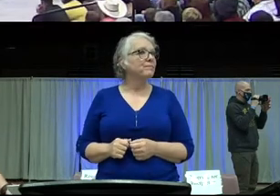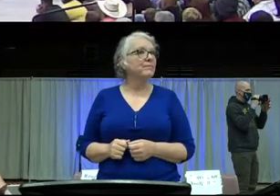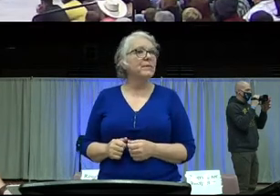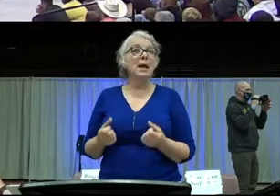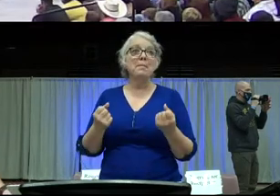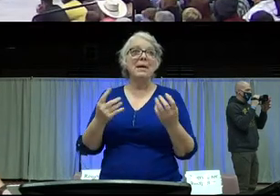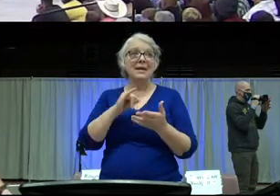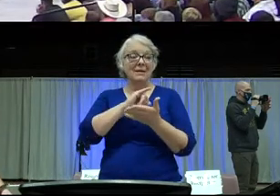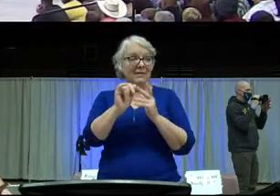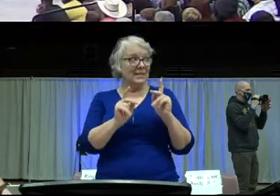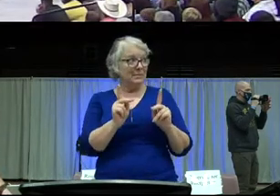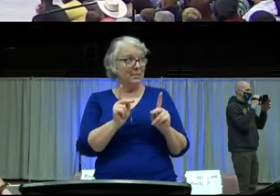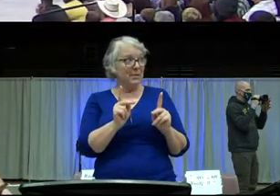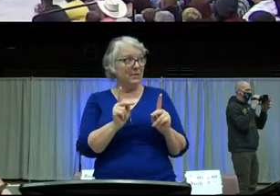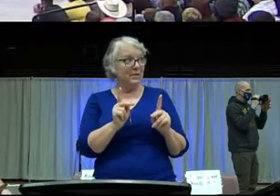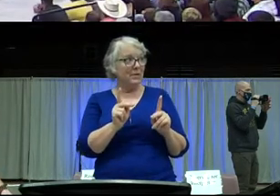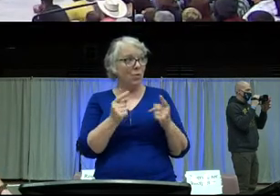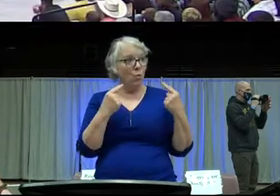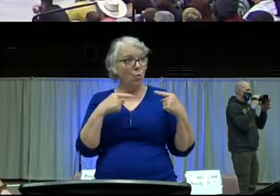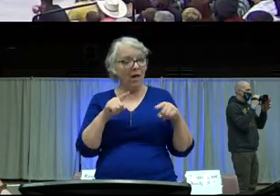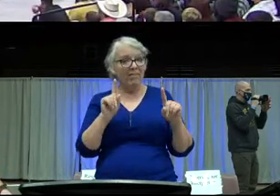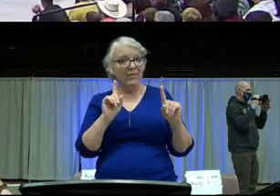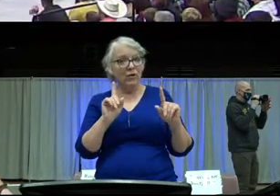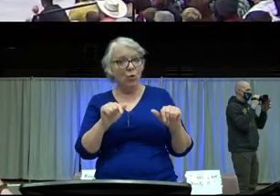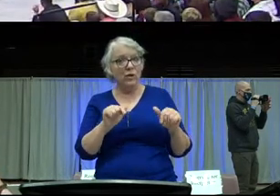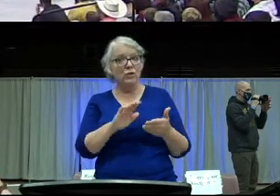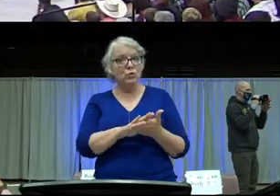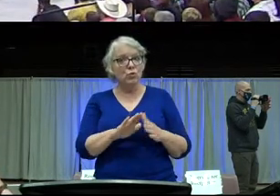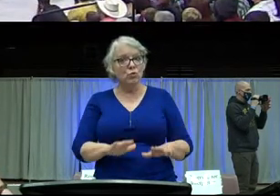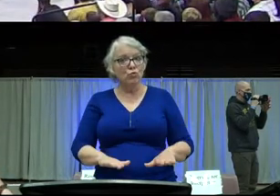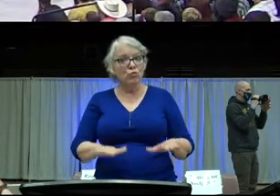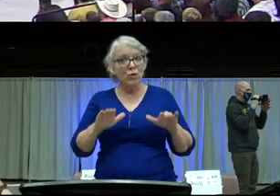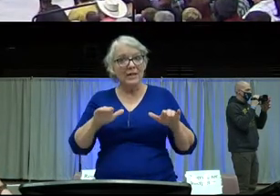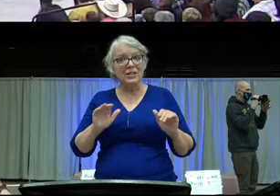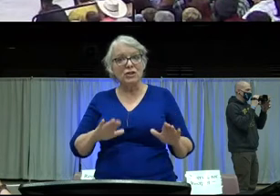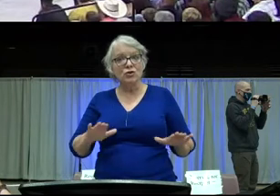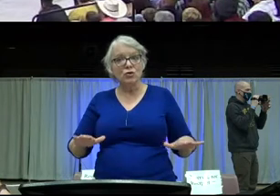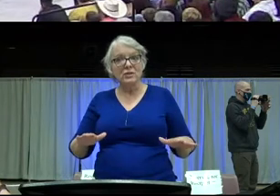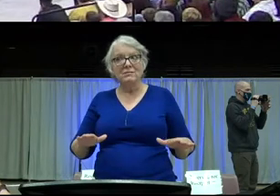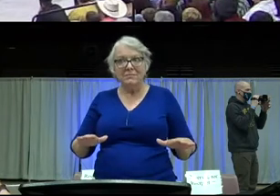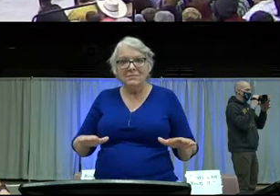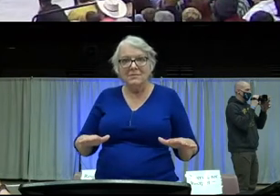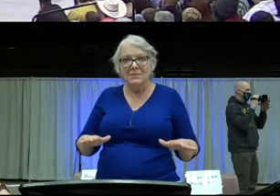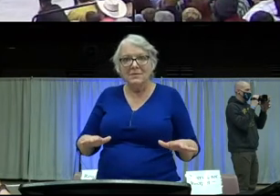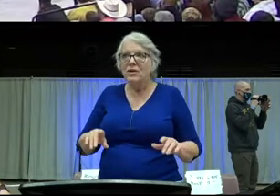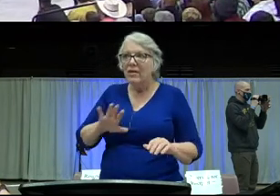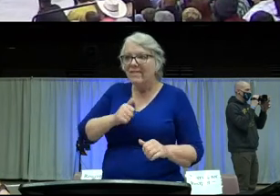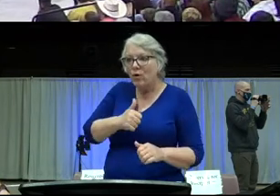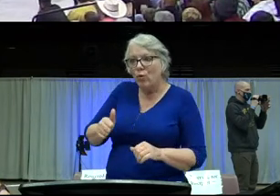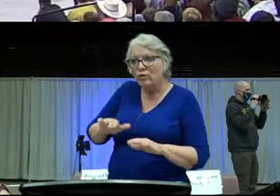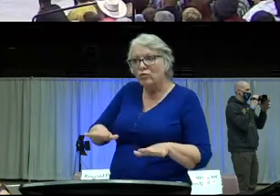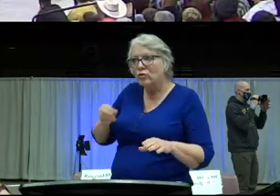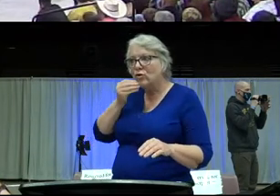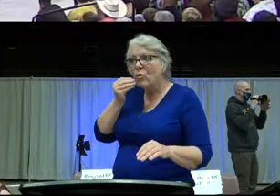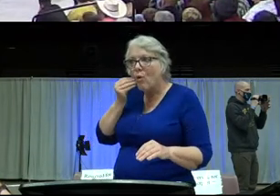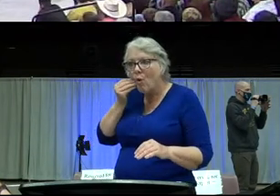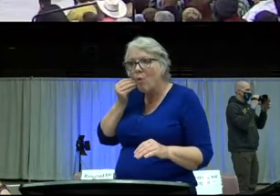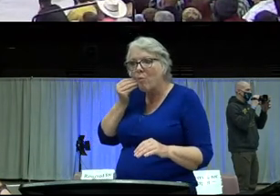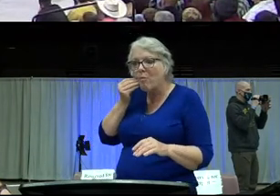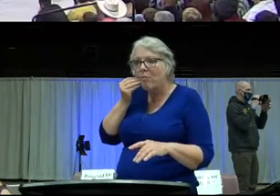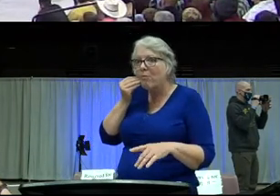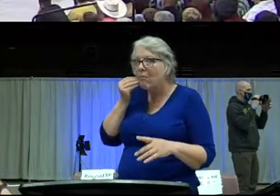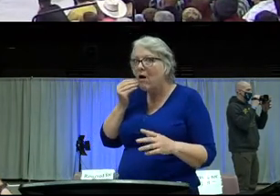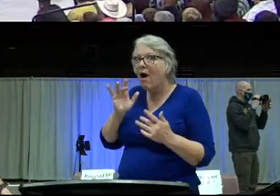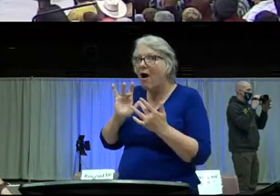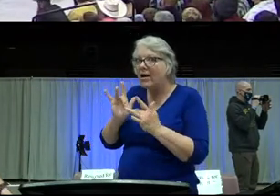And many of these people, while they were going to school and raising their children, while their children were home attending school. So that was even